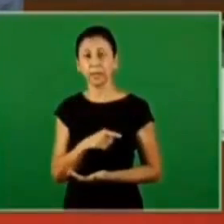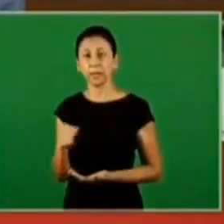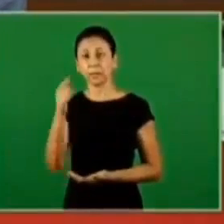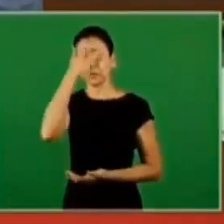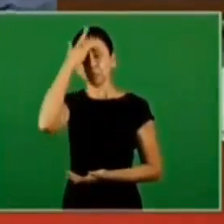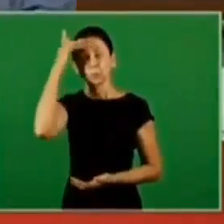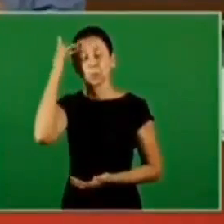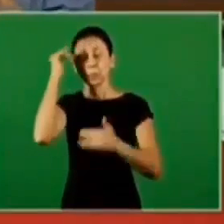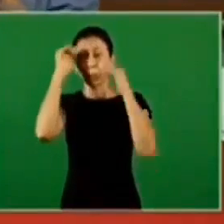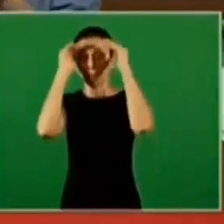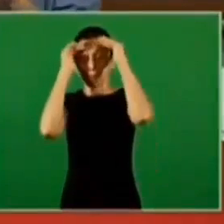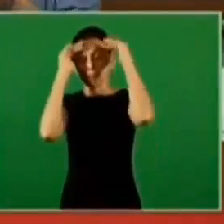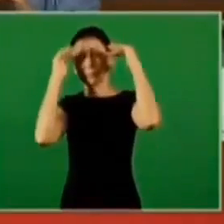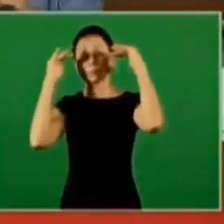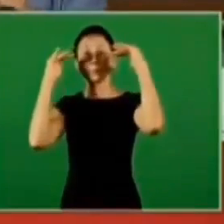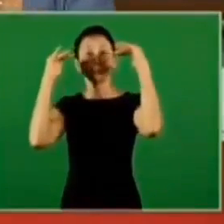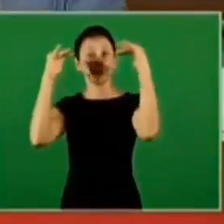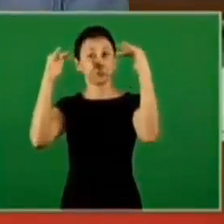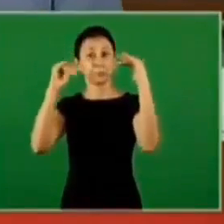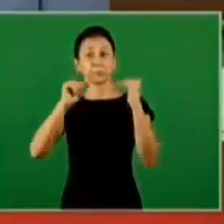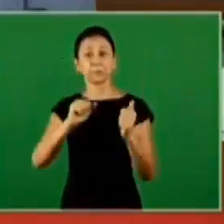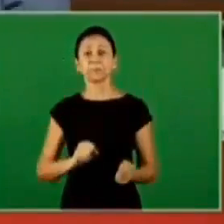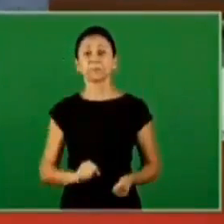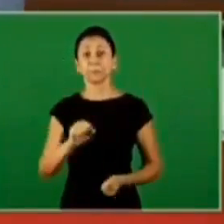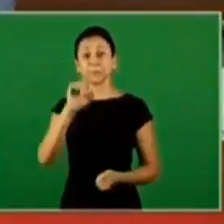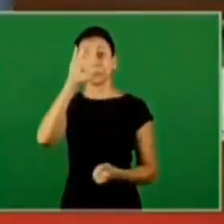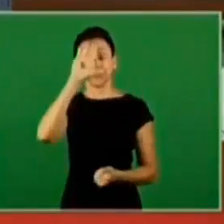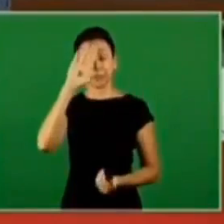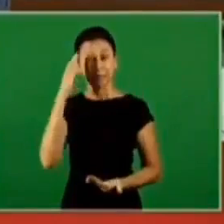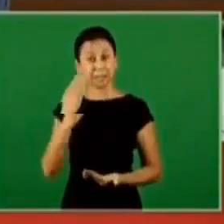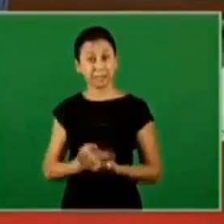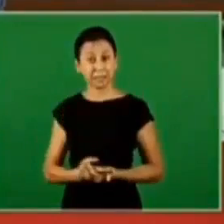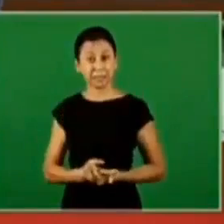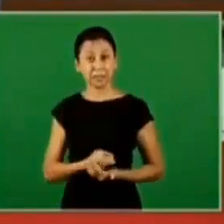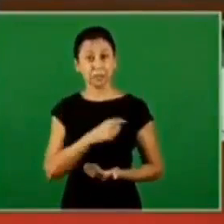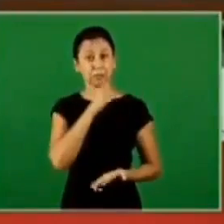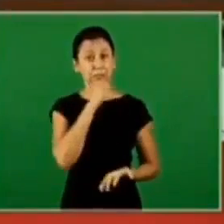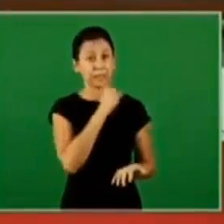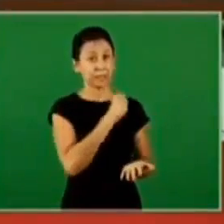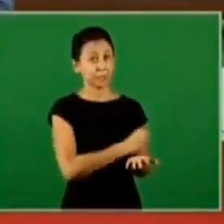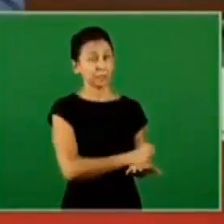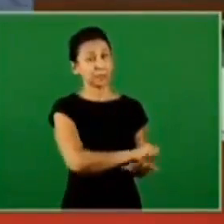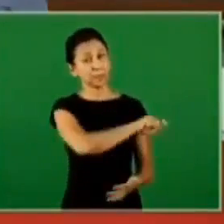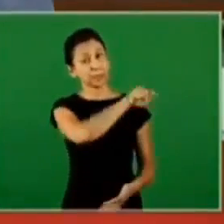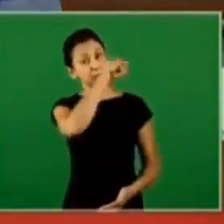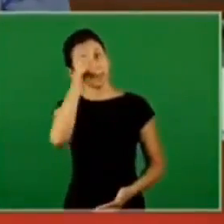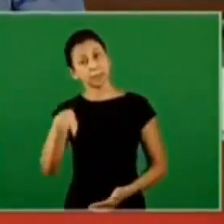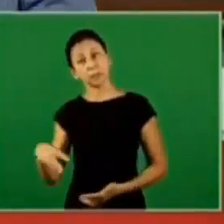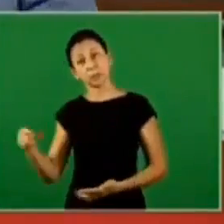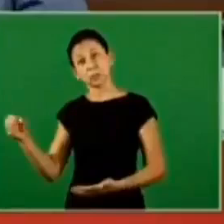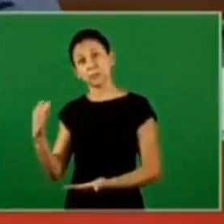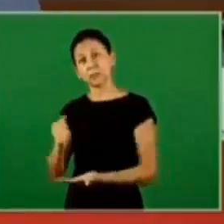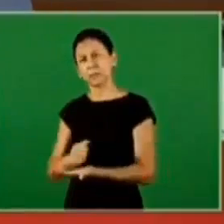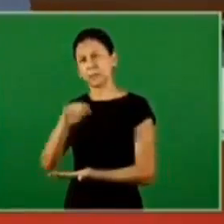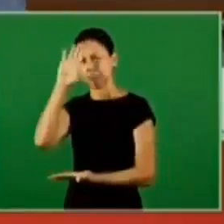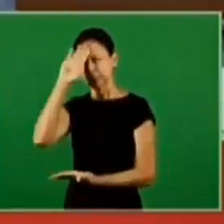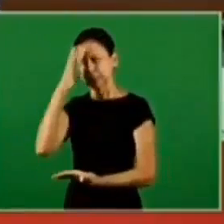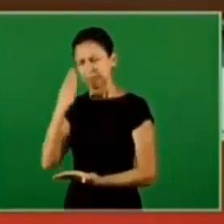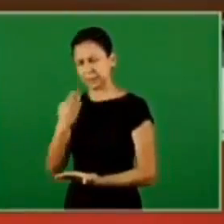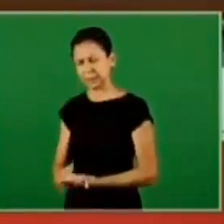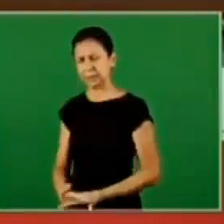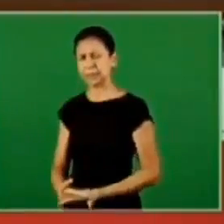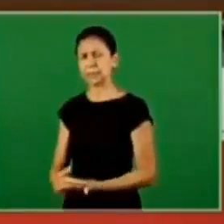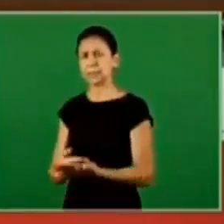man obeyed in order to believe. And in the New Testament, man believes in order to